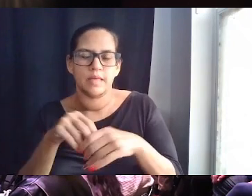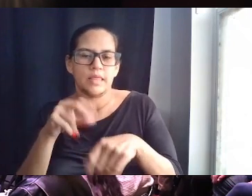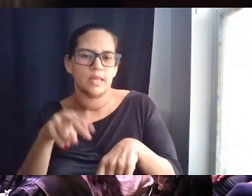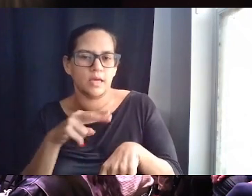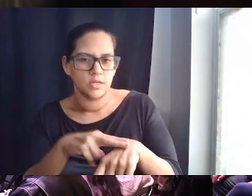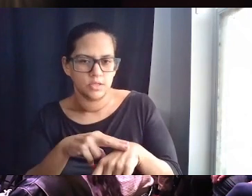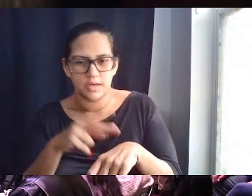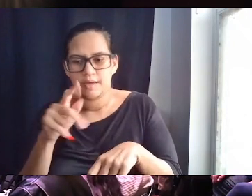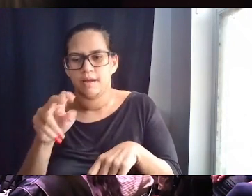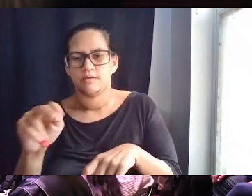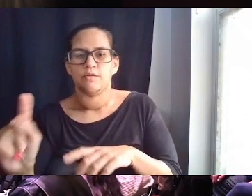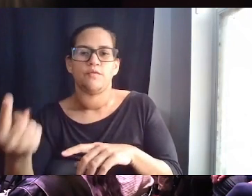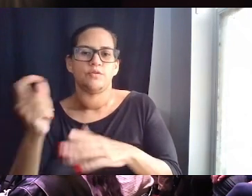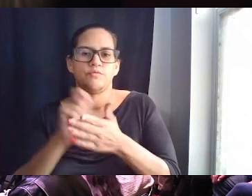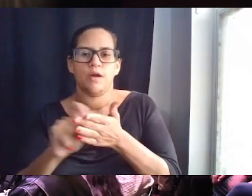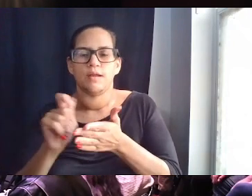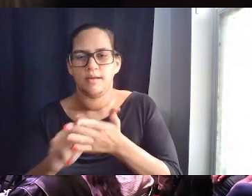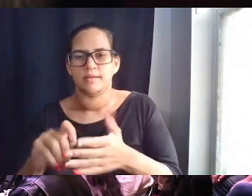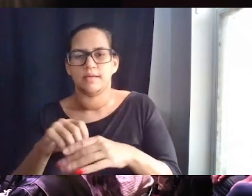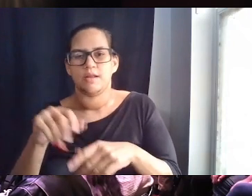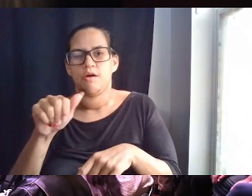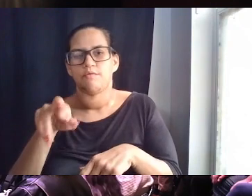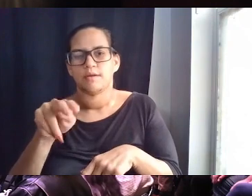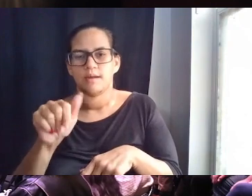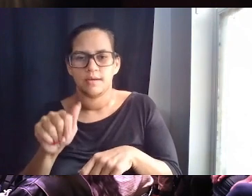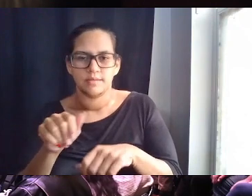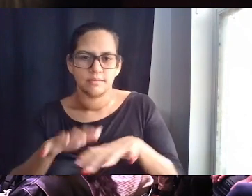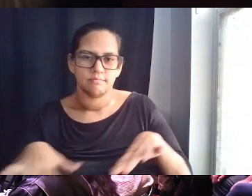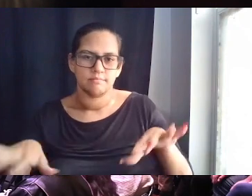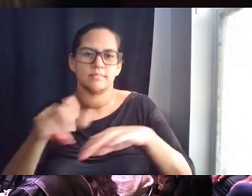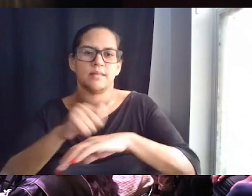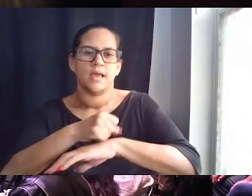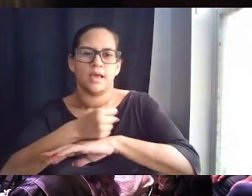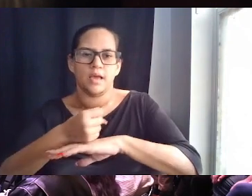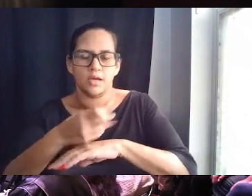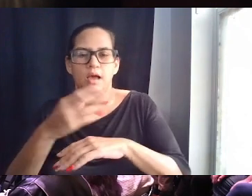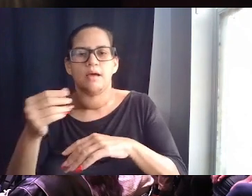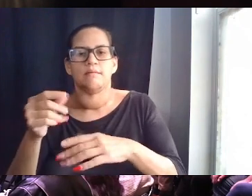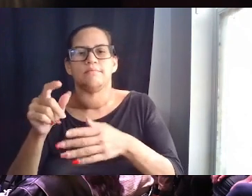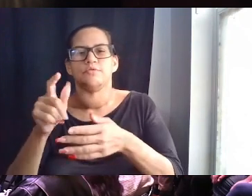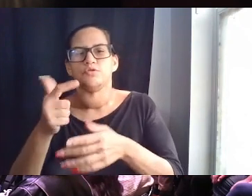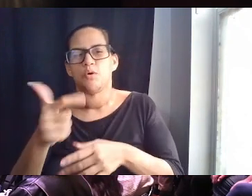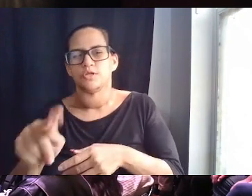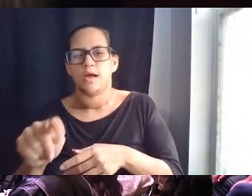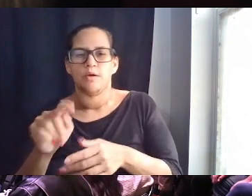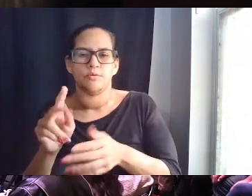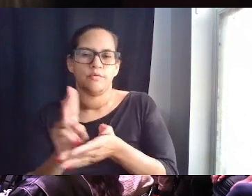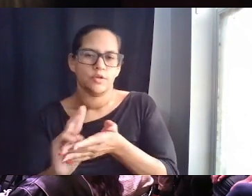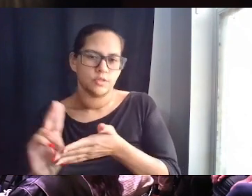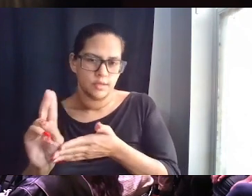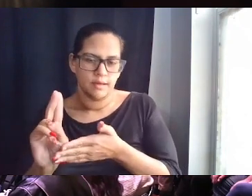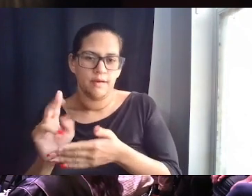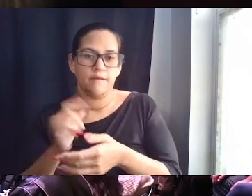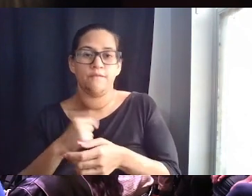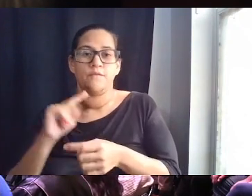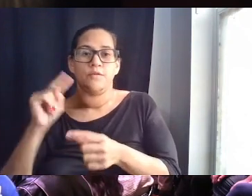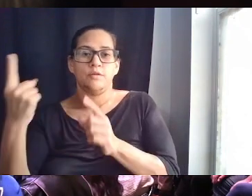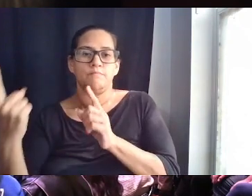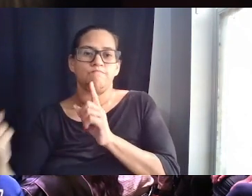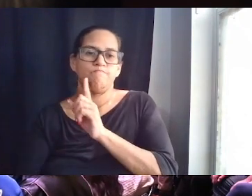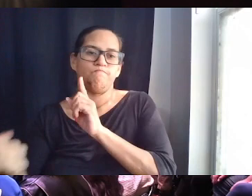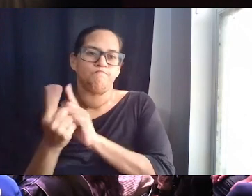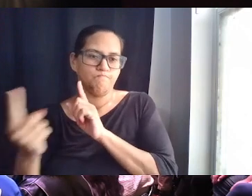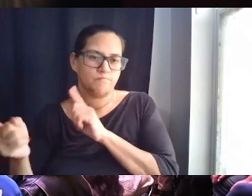residence at Arena Stage and has taught playwriting at Georgetown University. I first had the pleasure of meeting Karen when I was